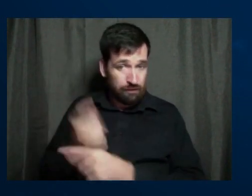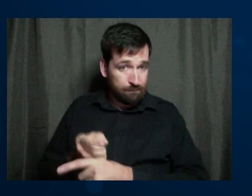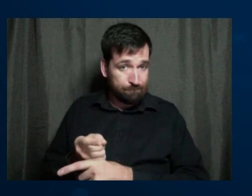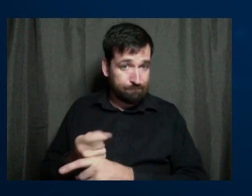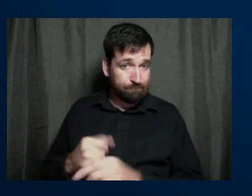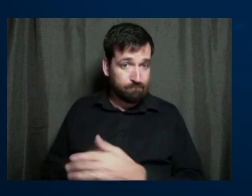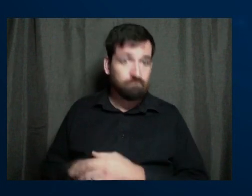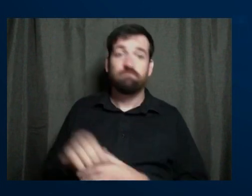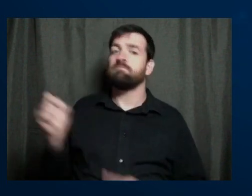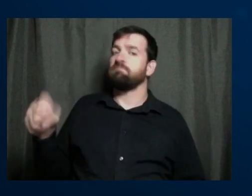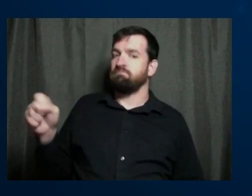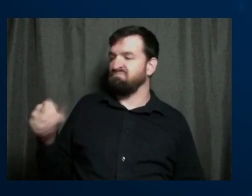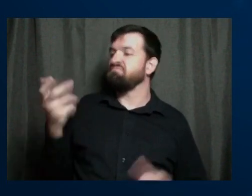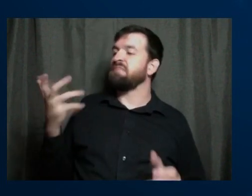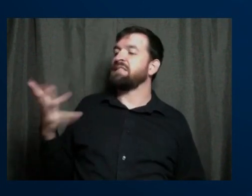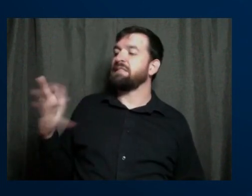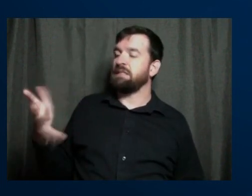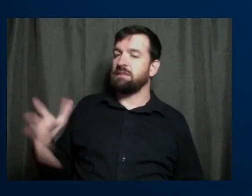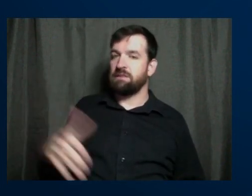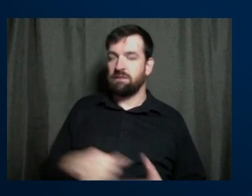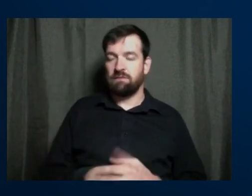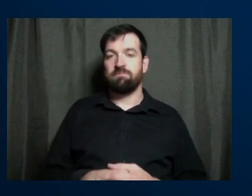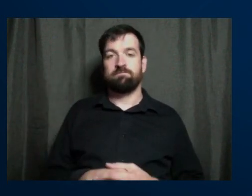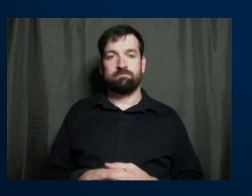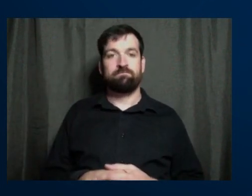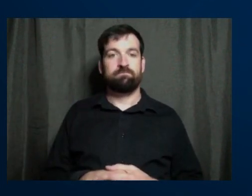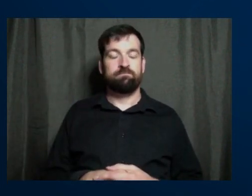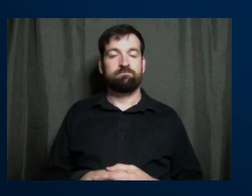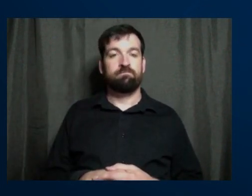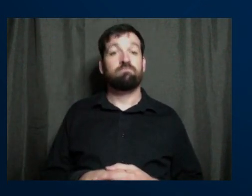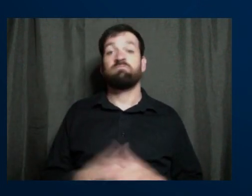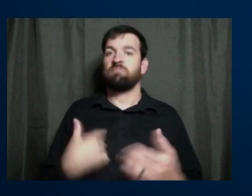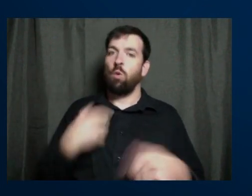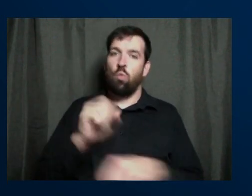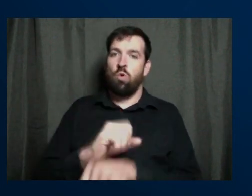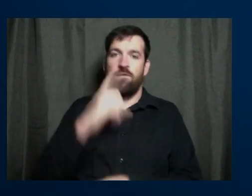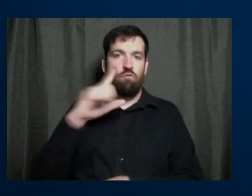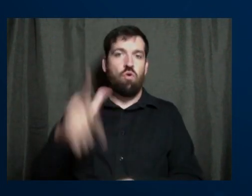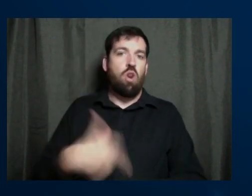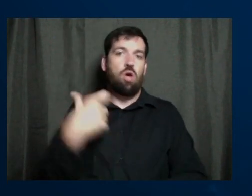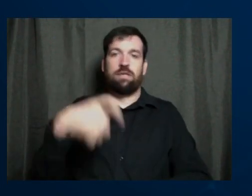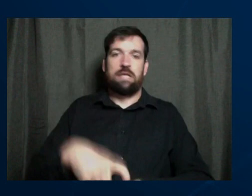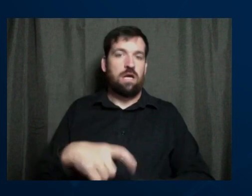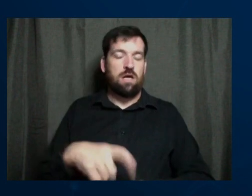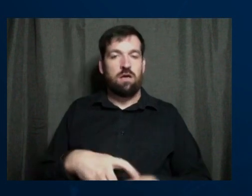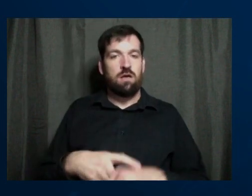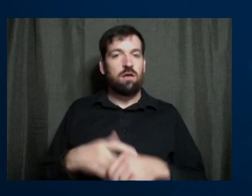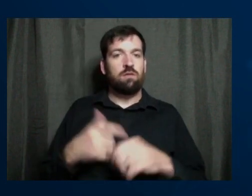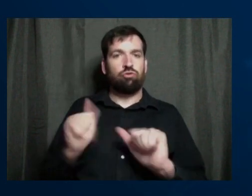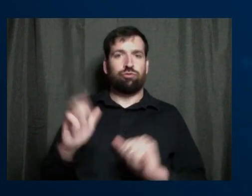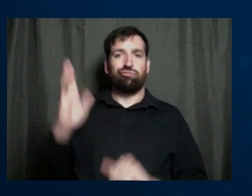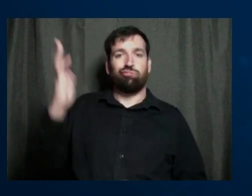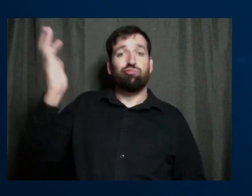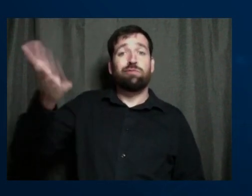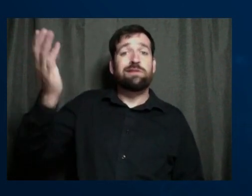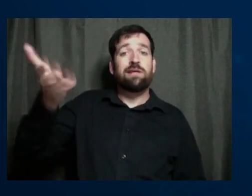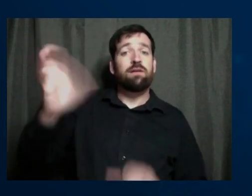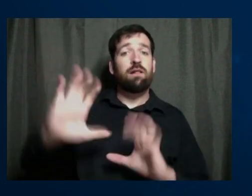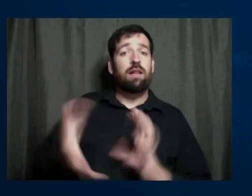Yes, that's all. One thing I found, we've been working for a long time on being able to present classes to